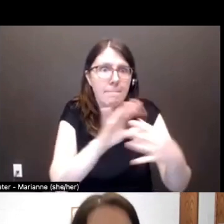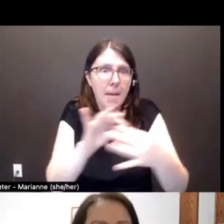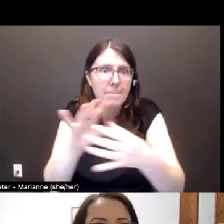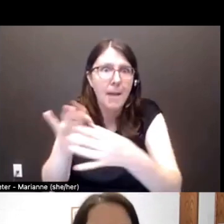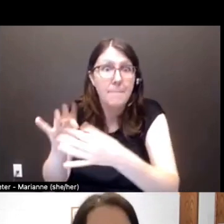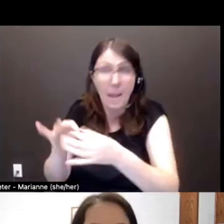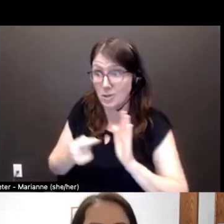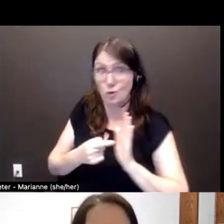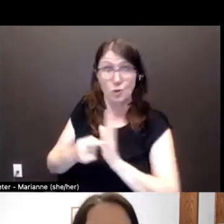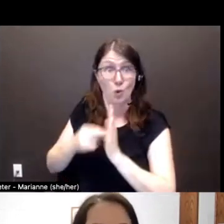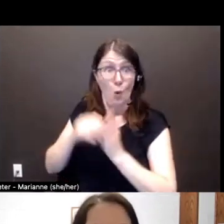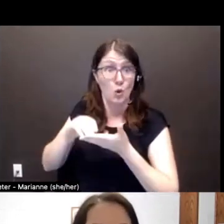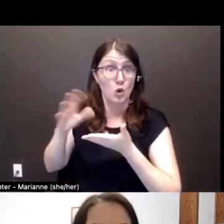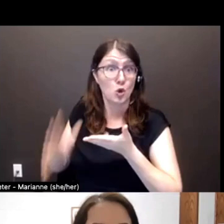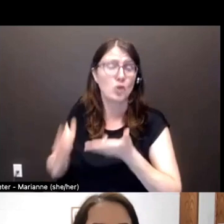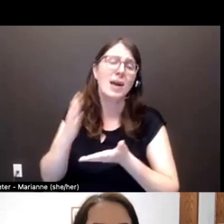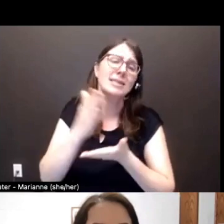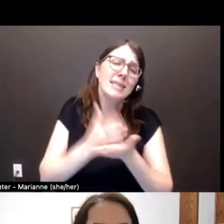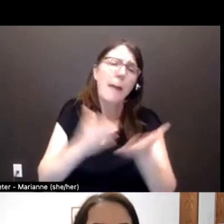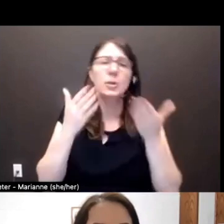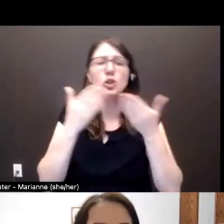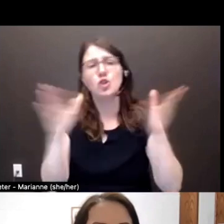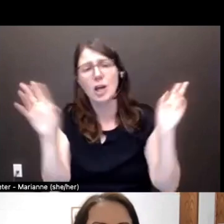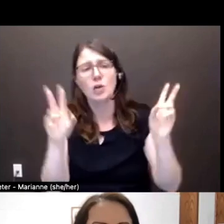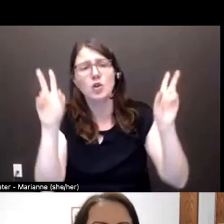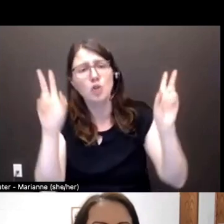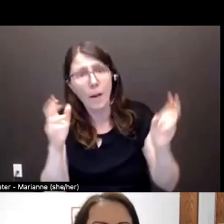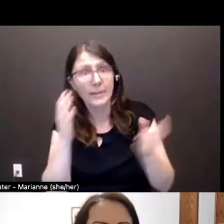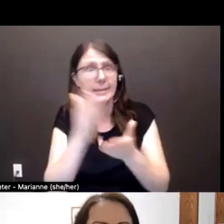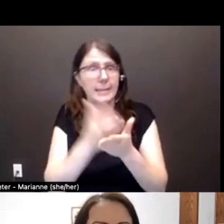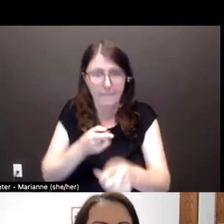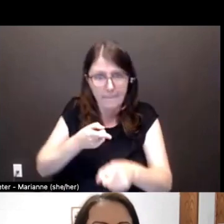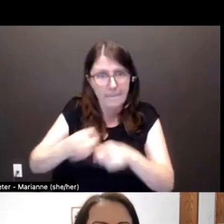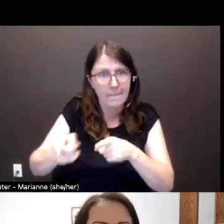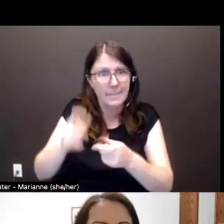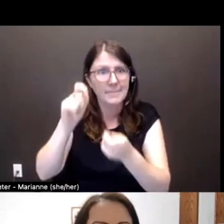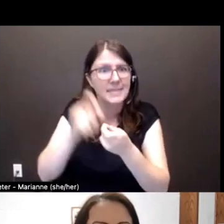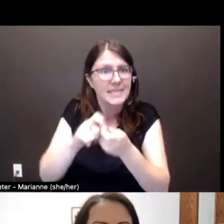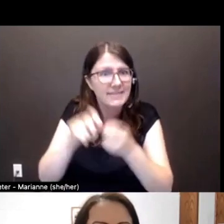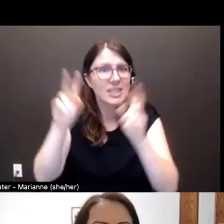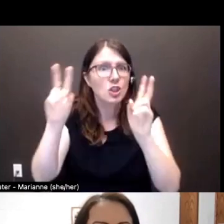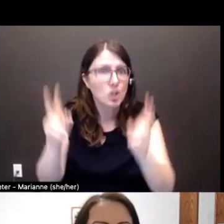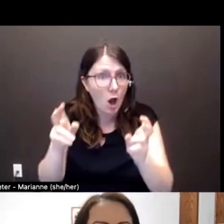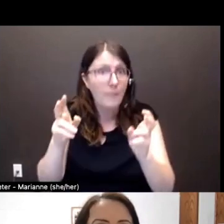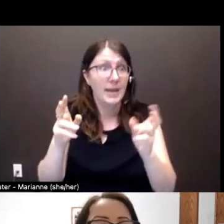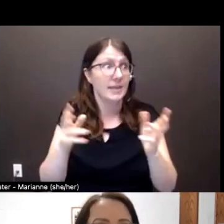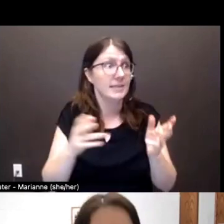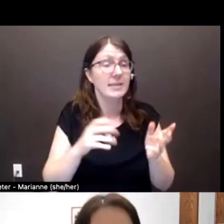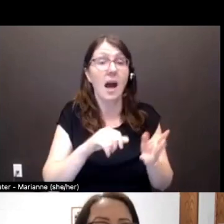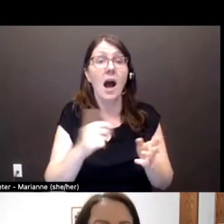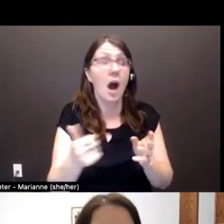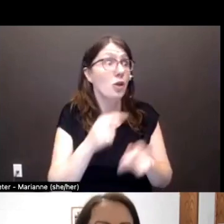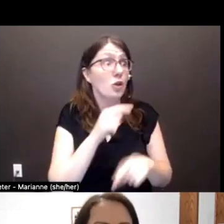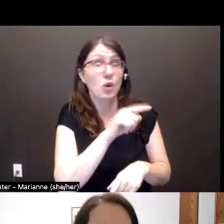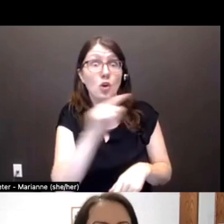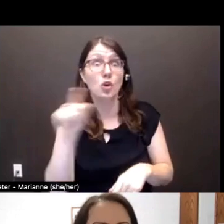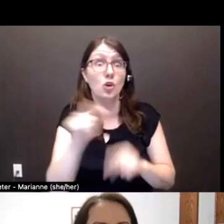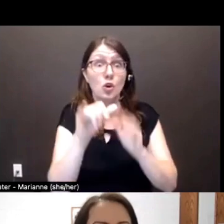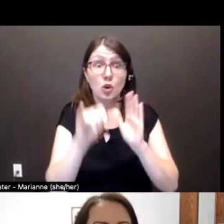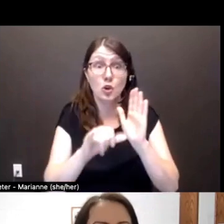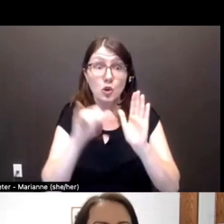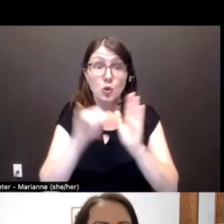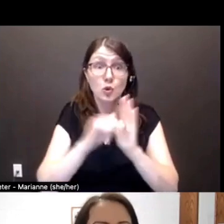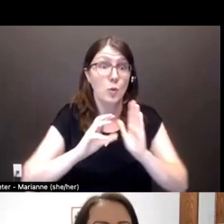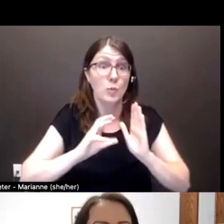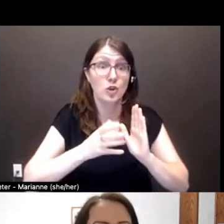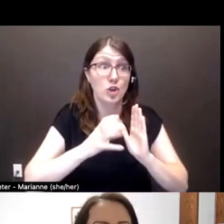be general topics that our learners may be interested in, just to watch, to learn about, or even, kind of like icebreakers